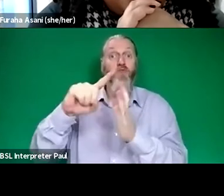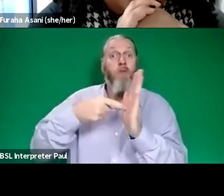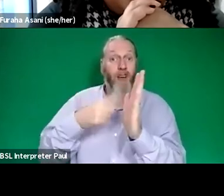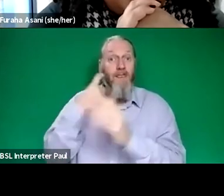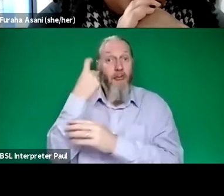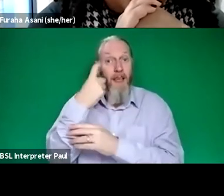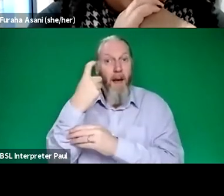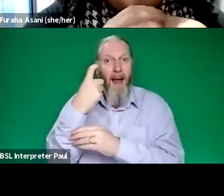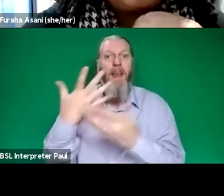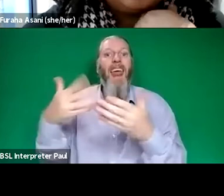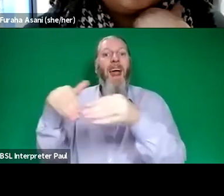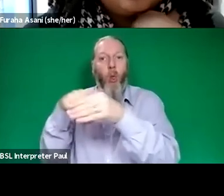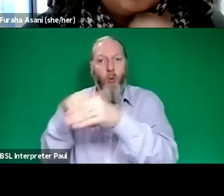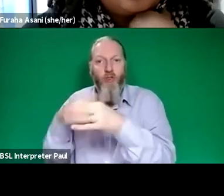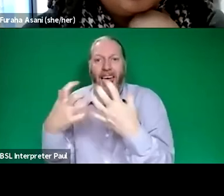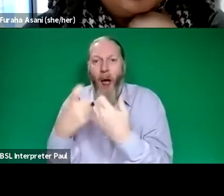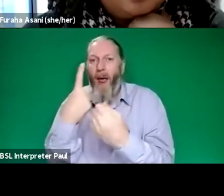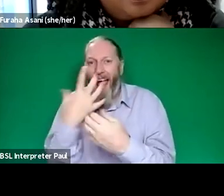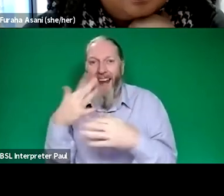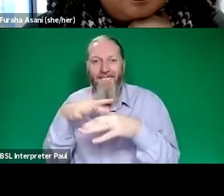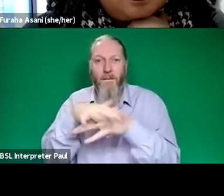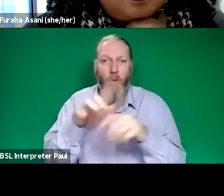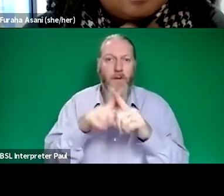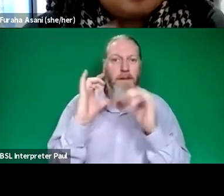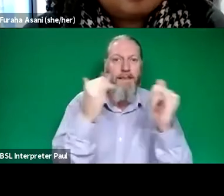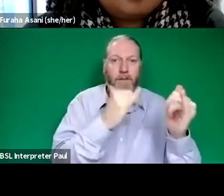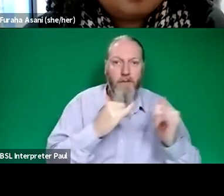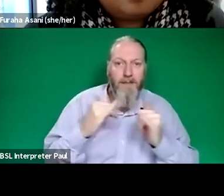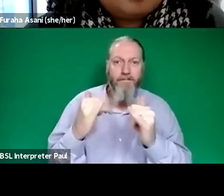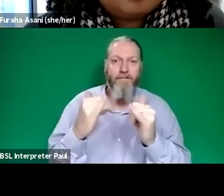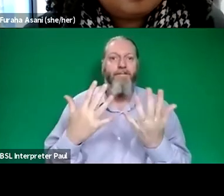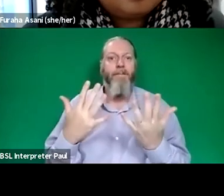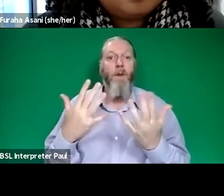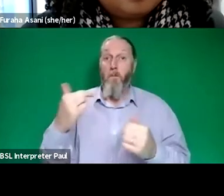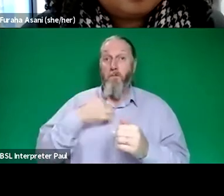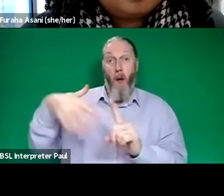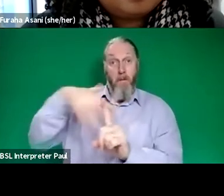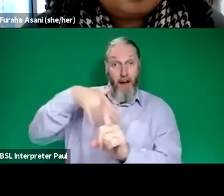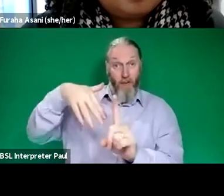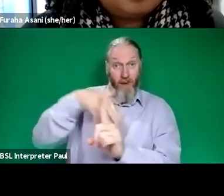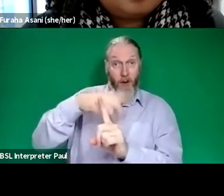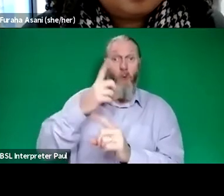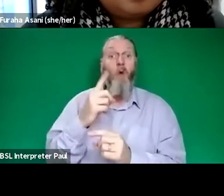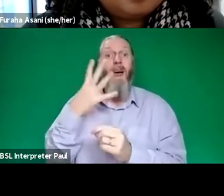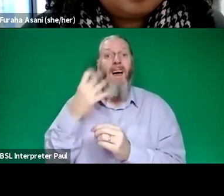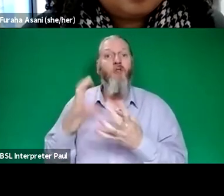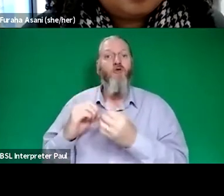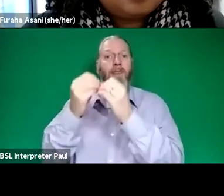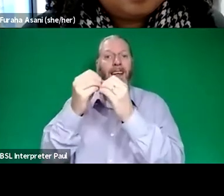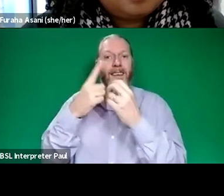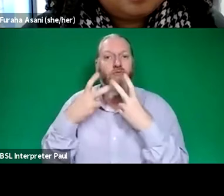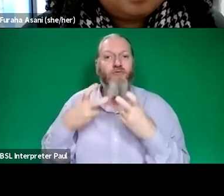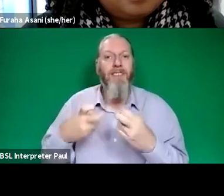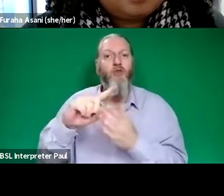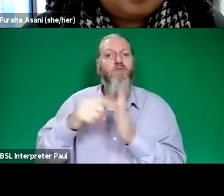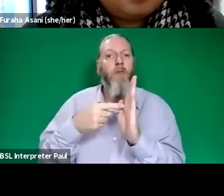and inclusive innovation. My background is in building skills development programmes and developing creative research projects with art and technology, mostly for young